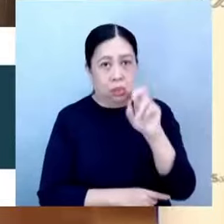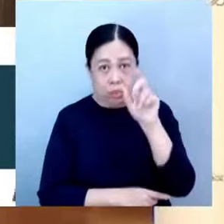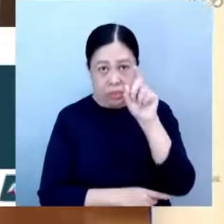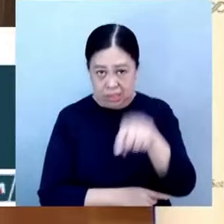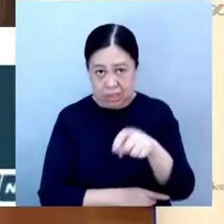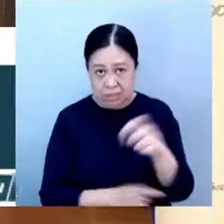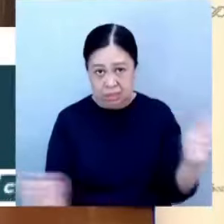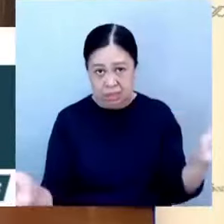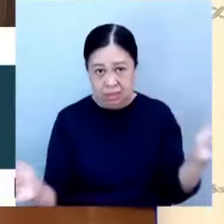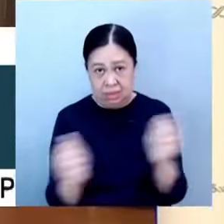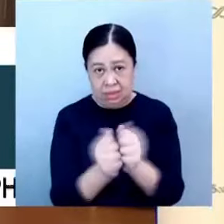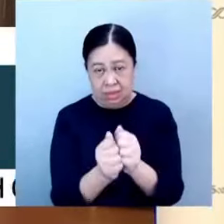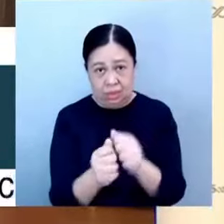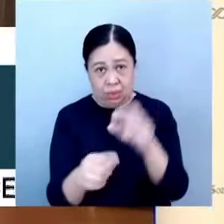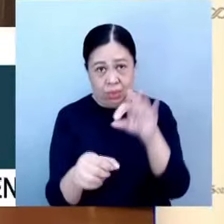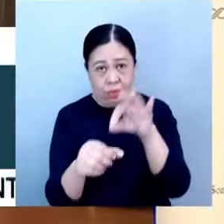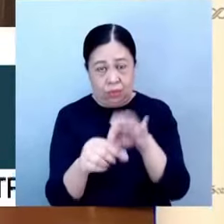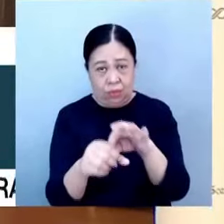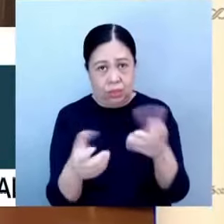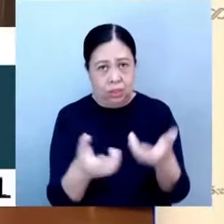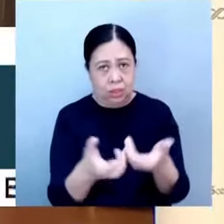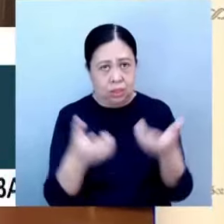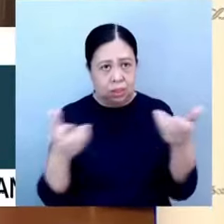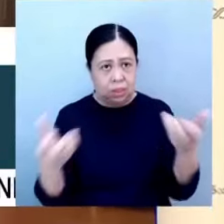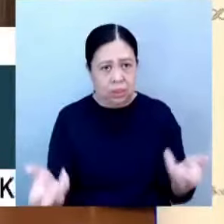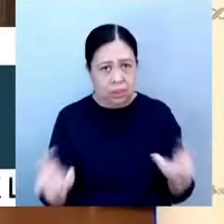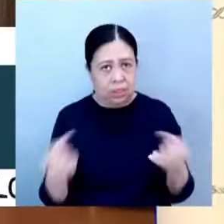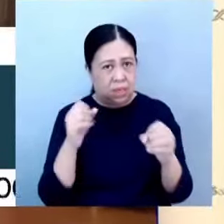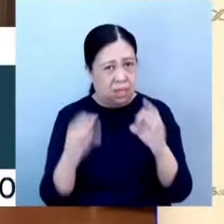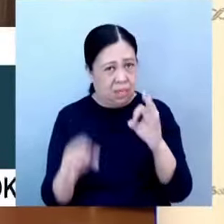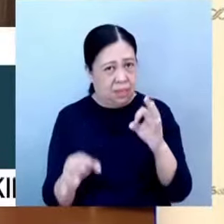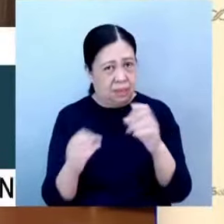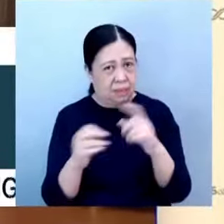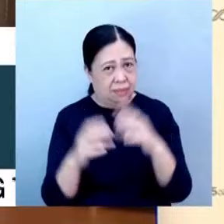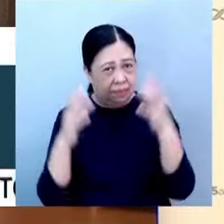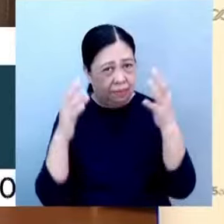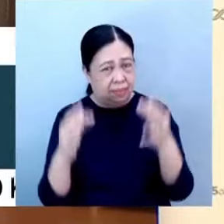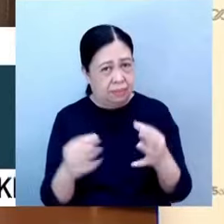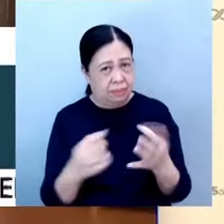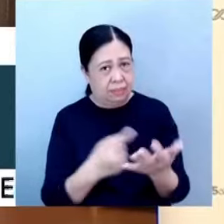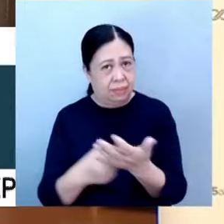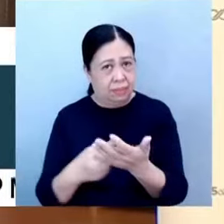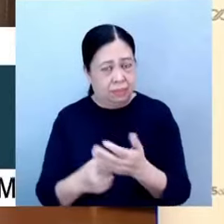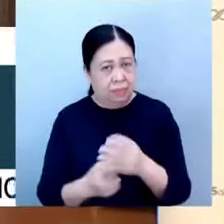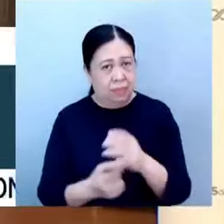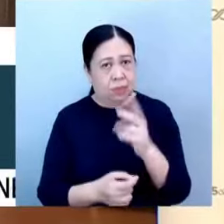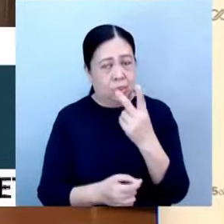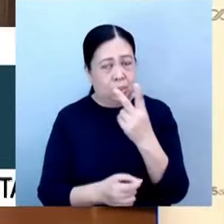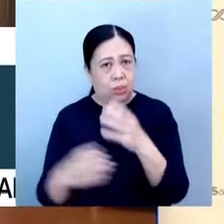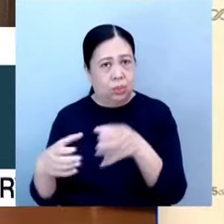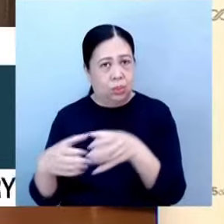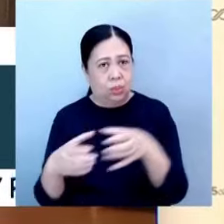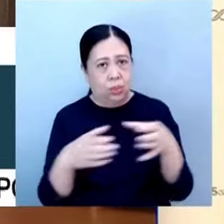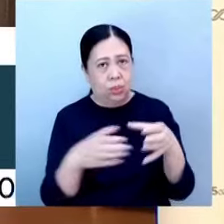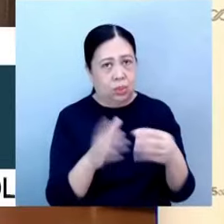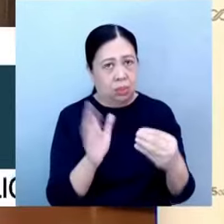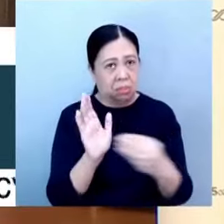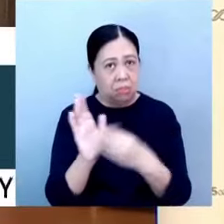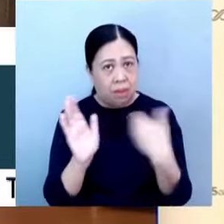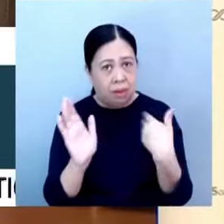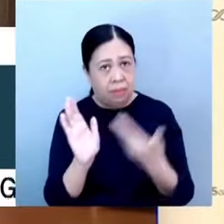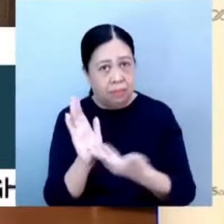session, voting separately, kapag ka ang napagkasundoan ay bicameral ay nasa record